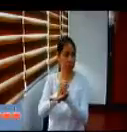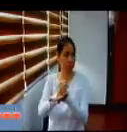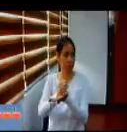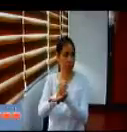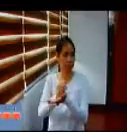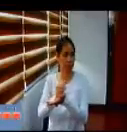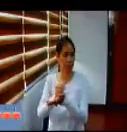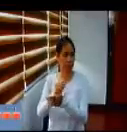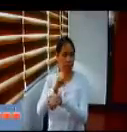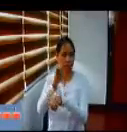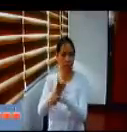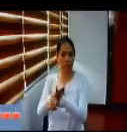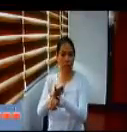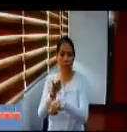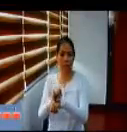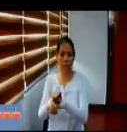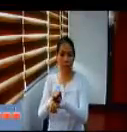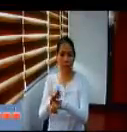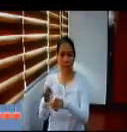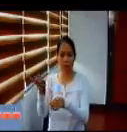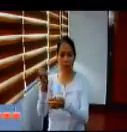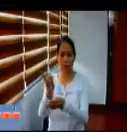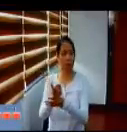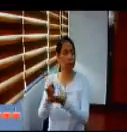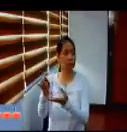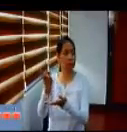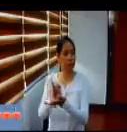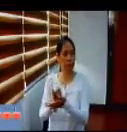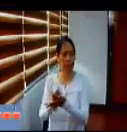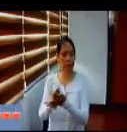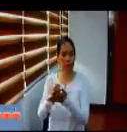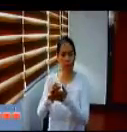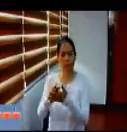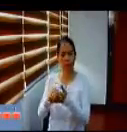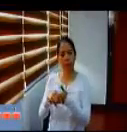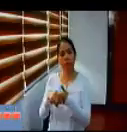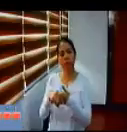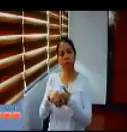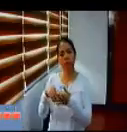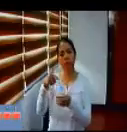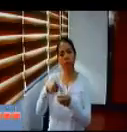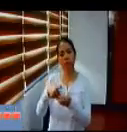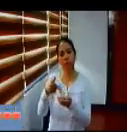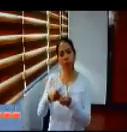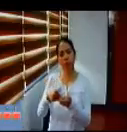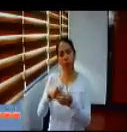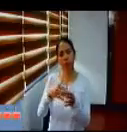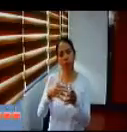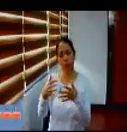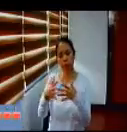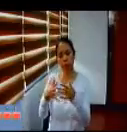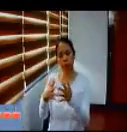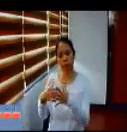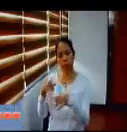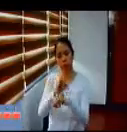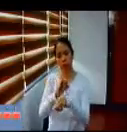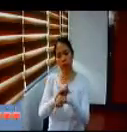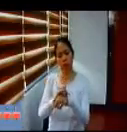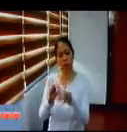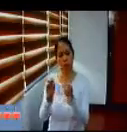Investments are the fuel of the engines of agricultural industry or any industry. Without investment